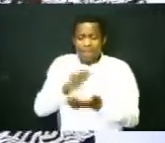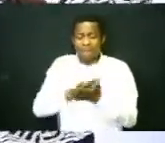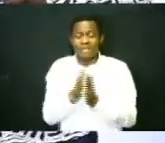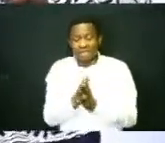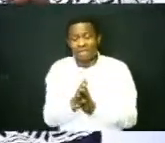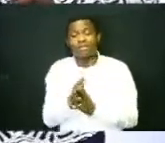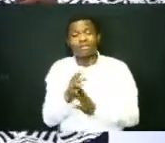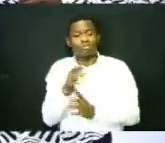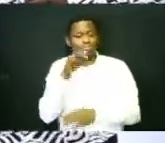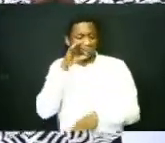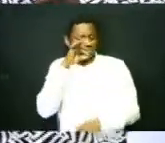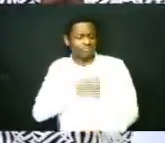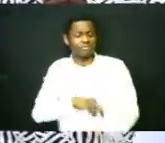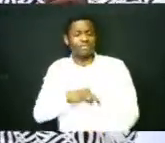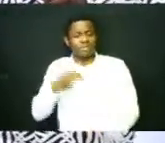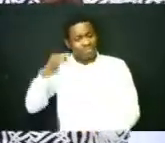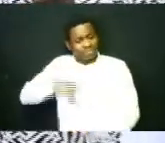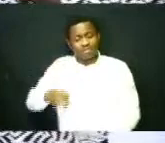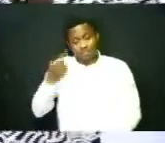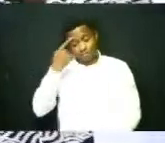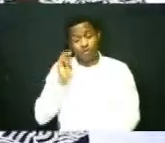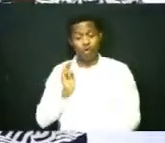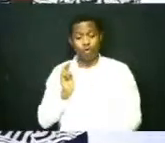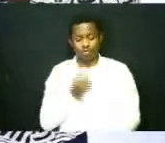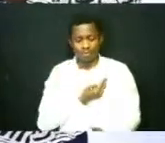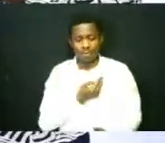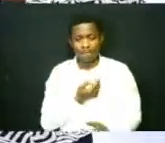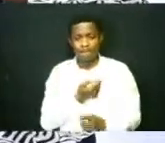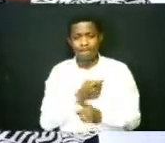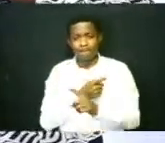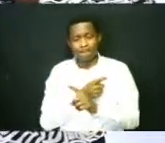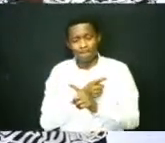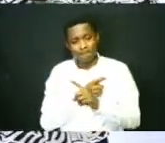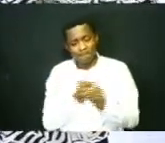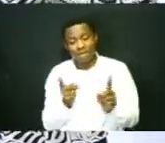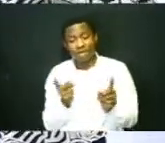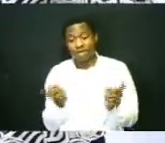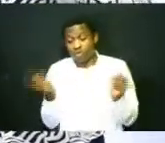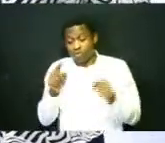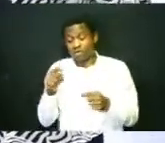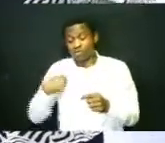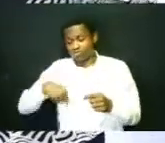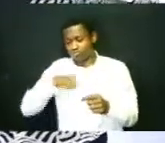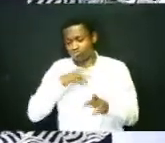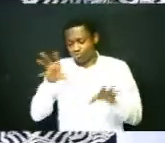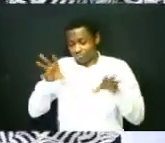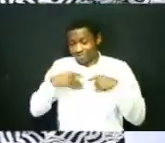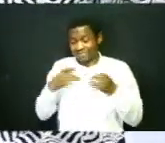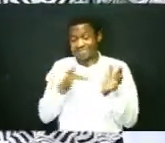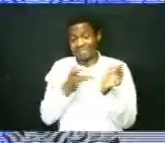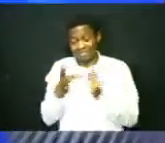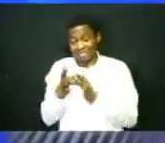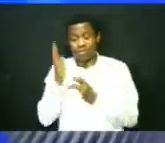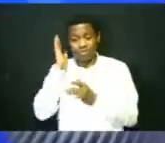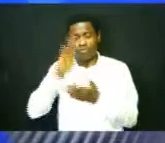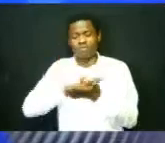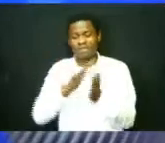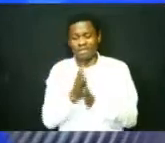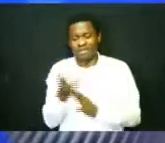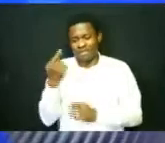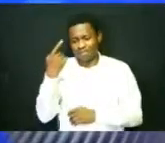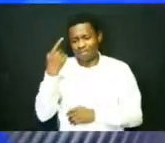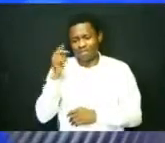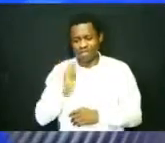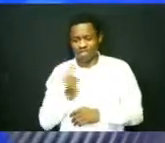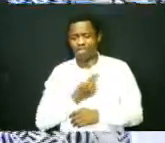when we receive him, he becomes our eternal gifts. May the good Lord visit